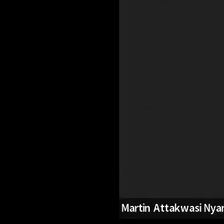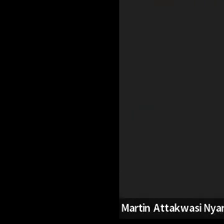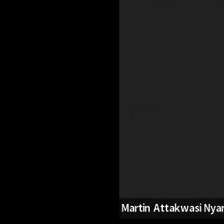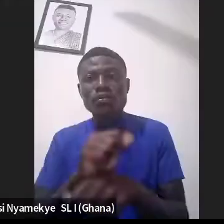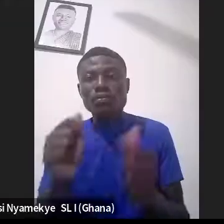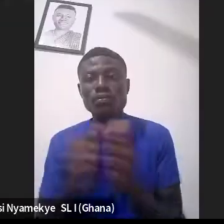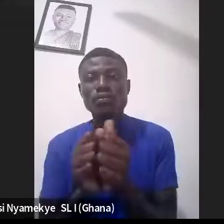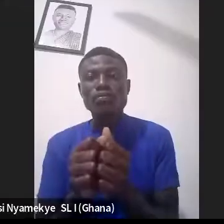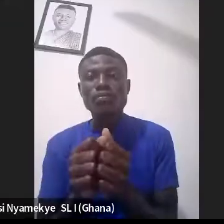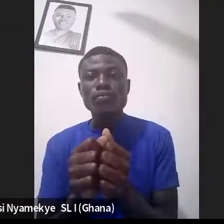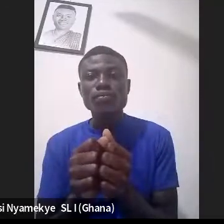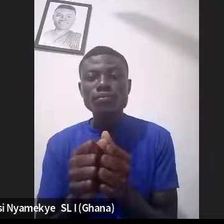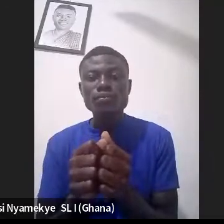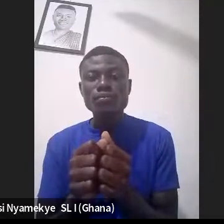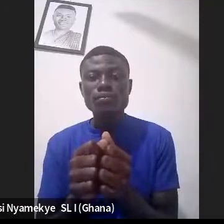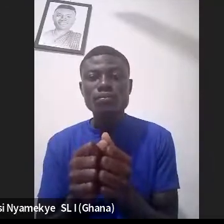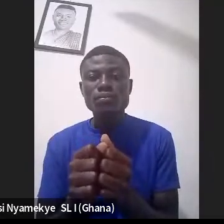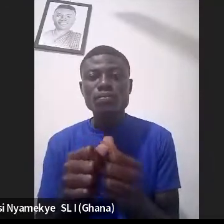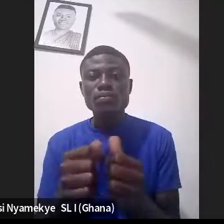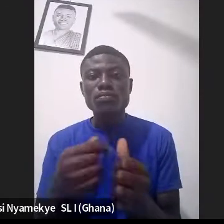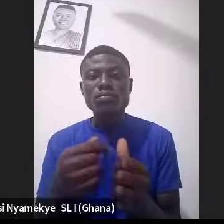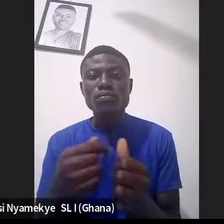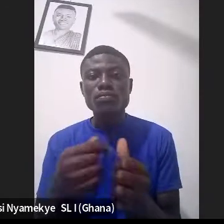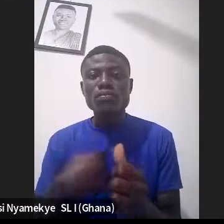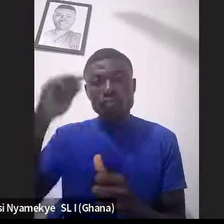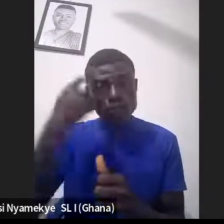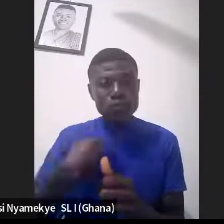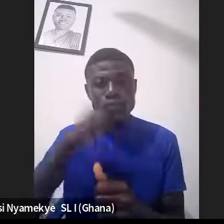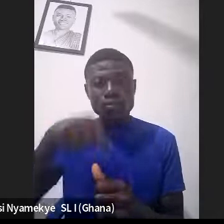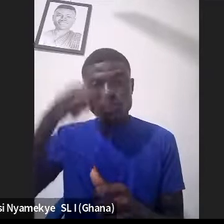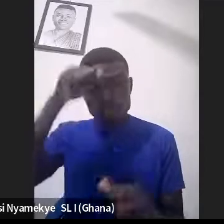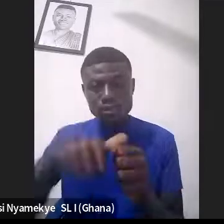So I think we need to remember that there's still a lot of